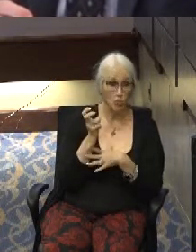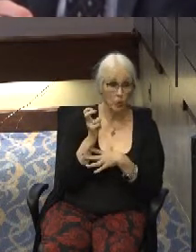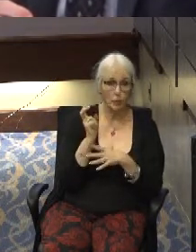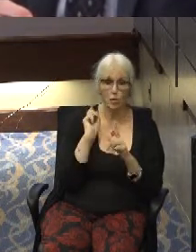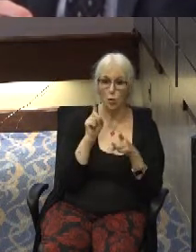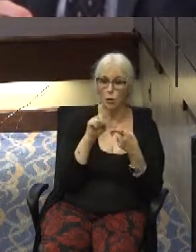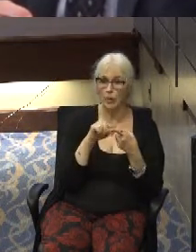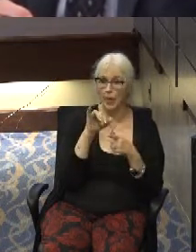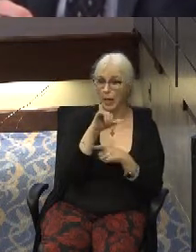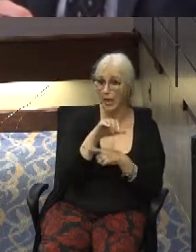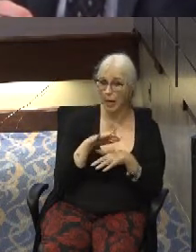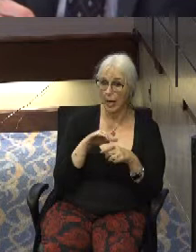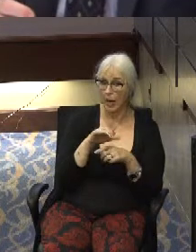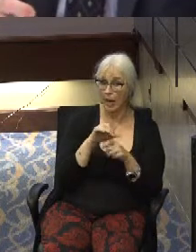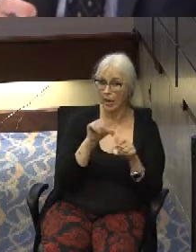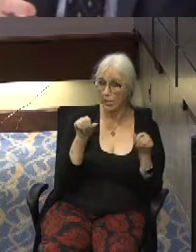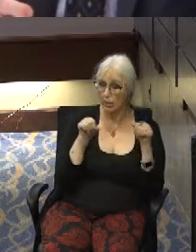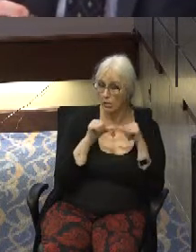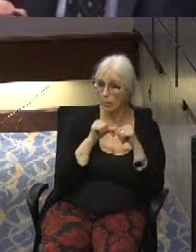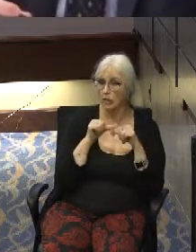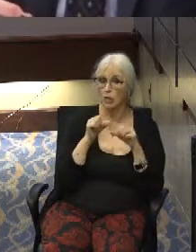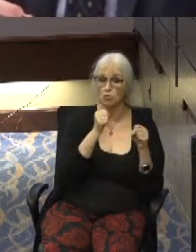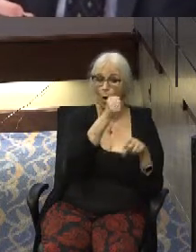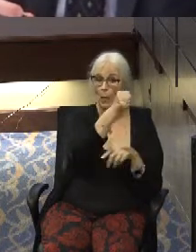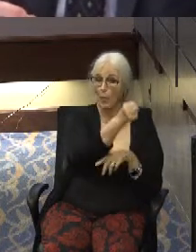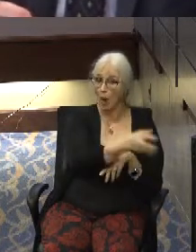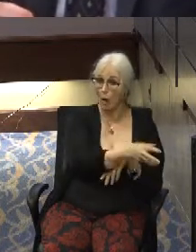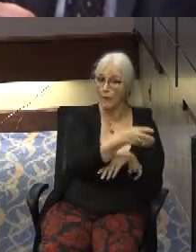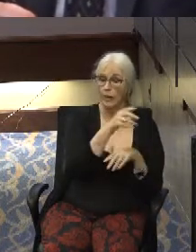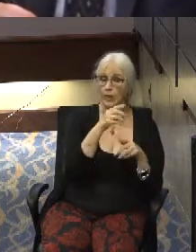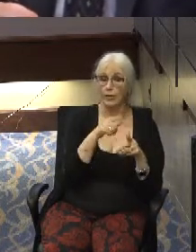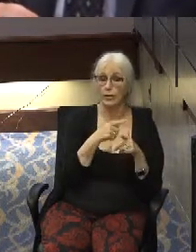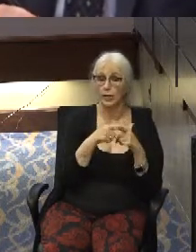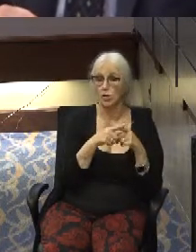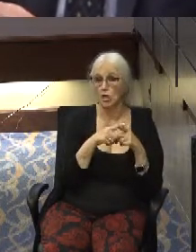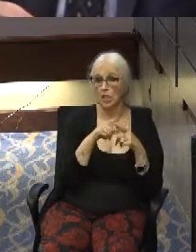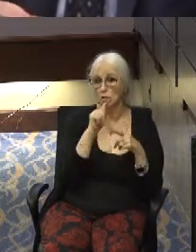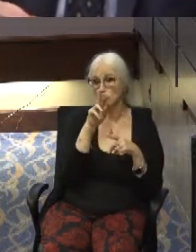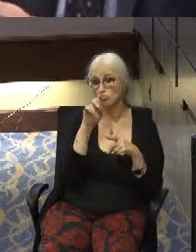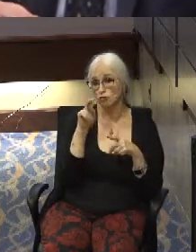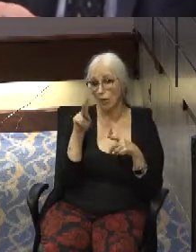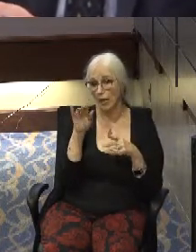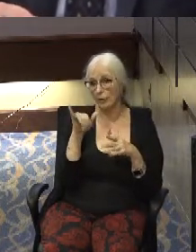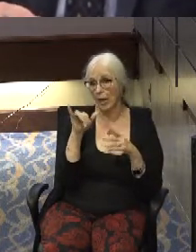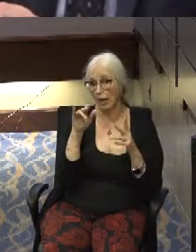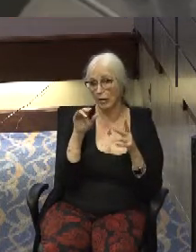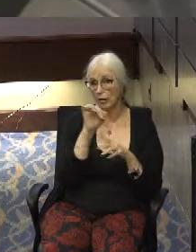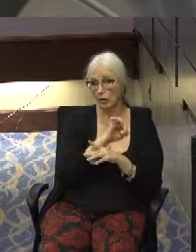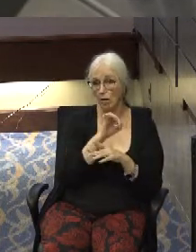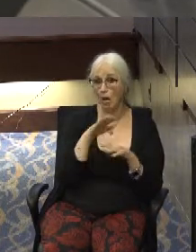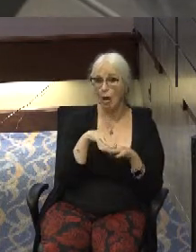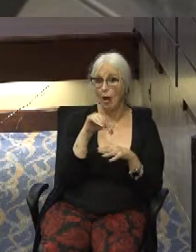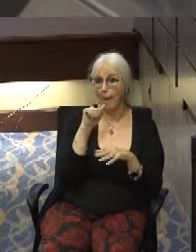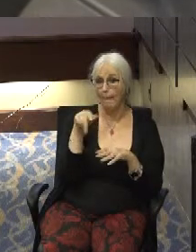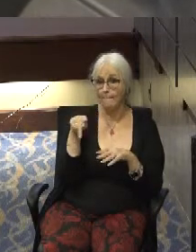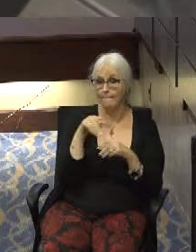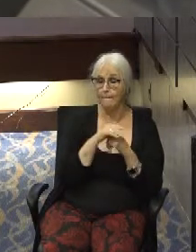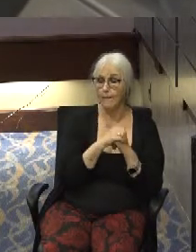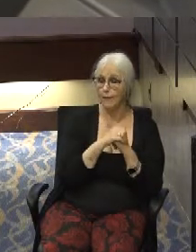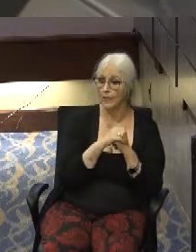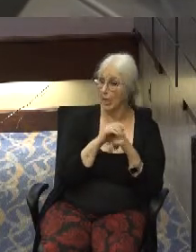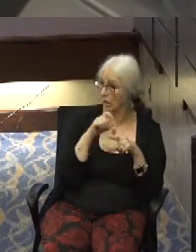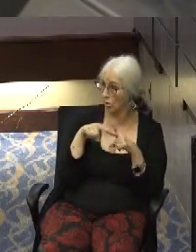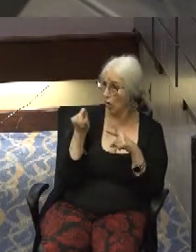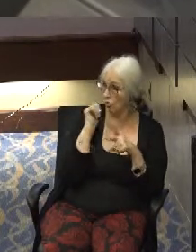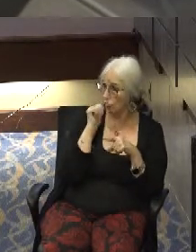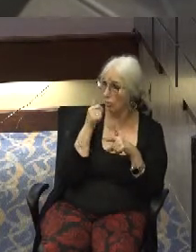pick the individual up, and drop them off at their destination, and they'd be able to track that vehicle on the app. so I could call tomorrow and just say,